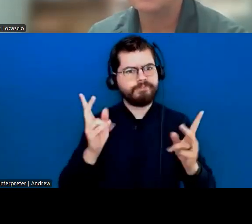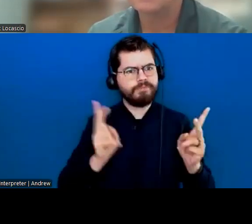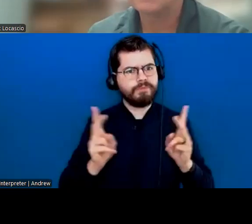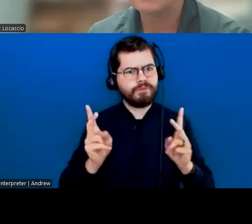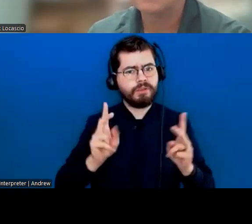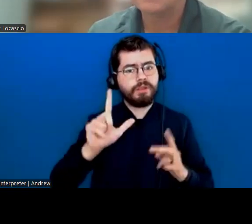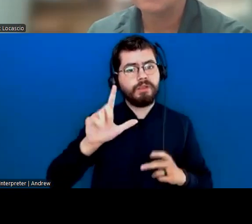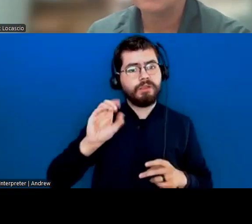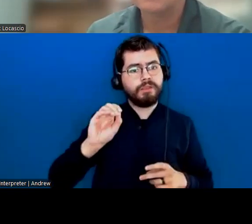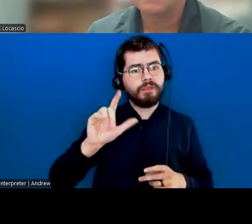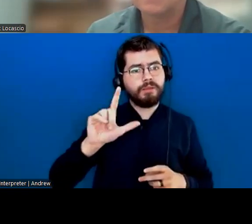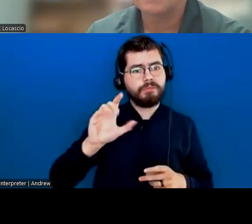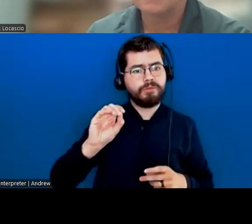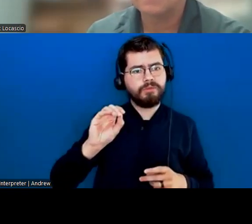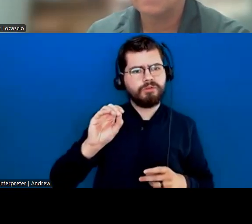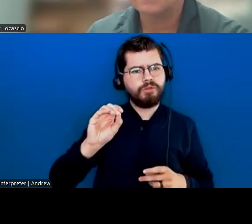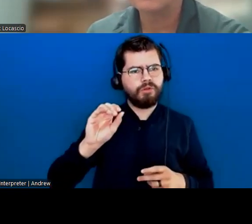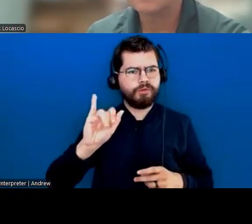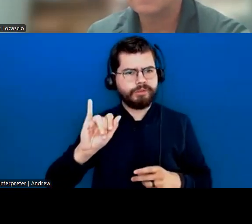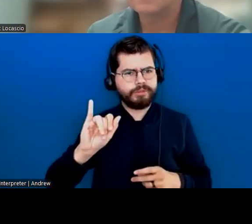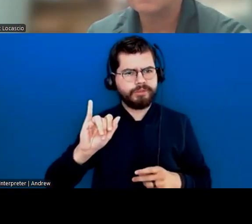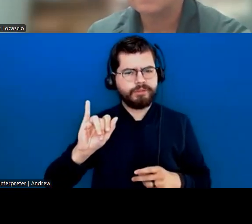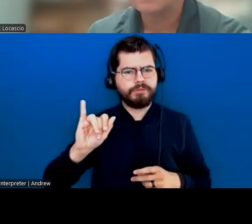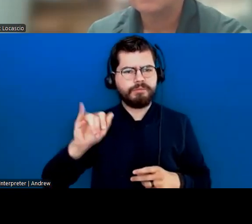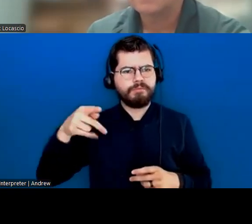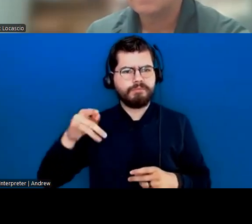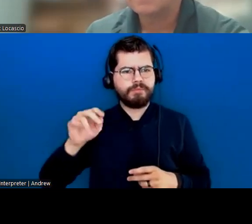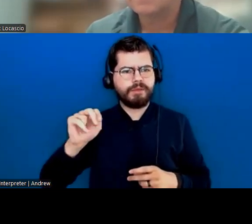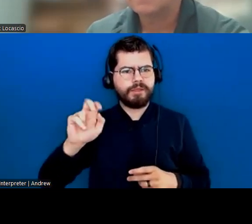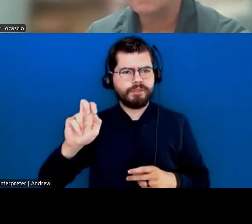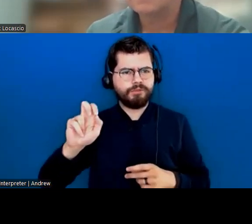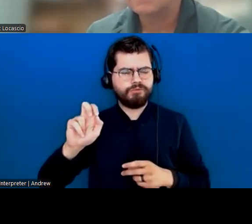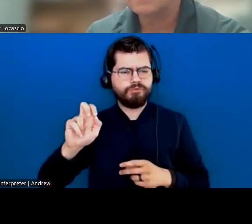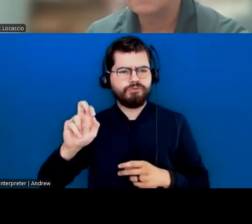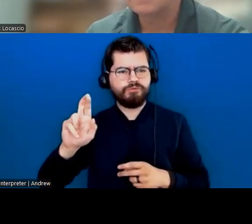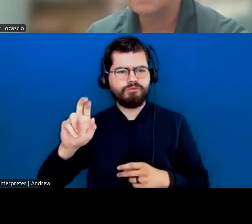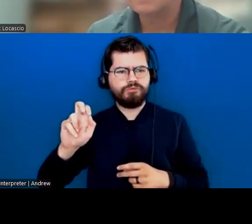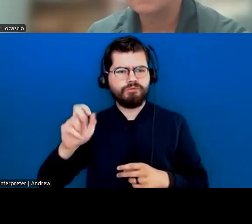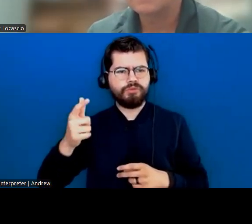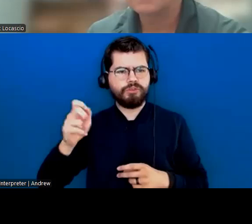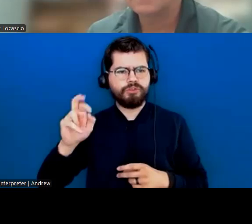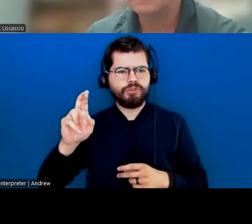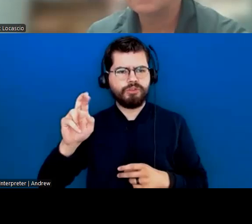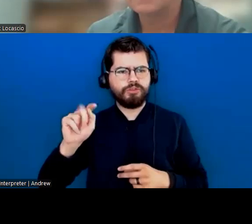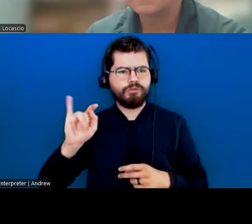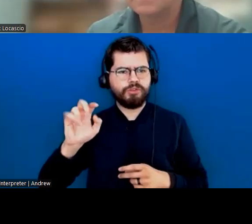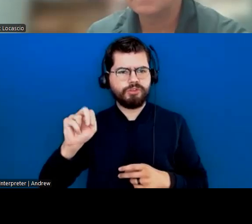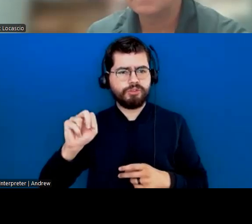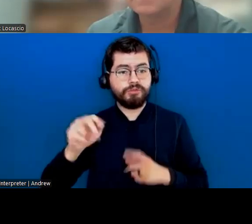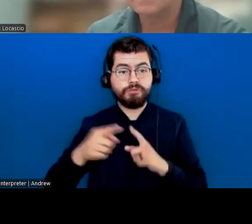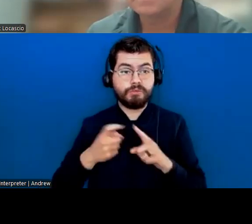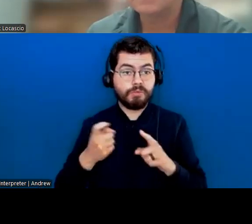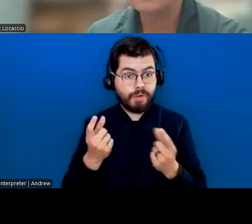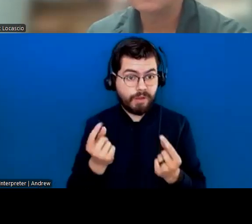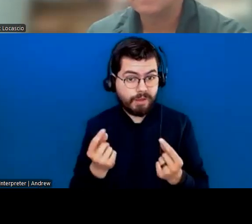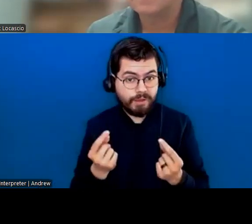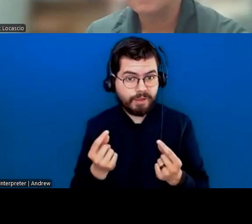regeneration comes out of a box in the back of a truck, and oak regeneration comes out of the trees that are already on your